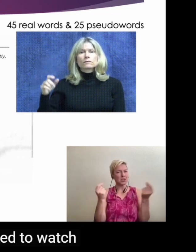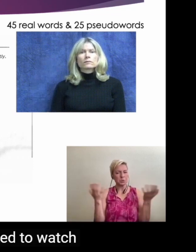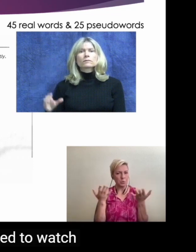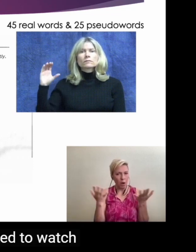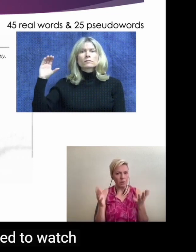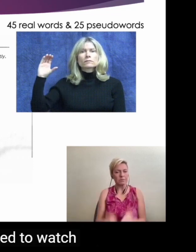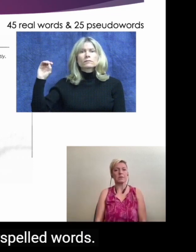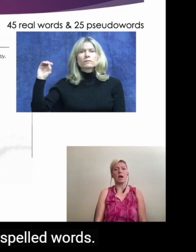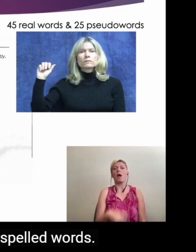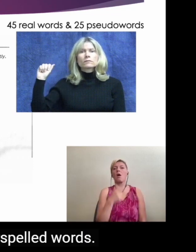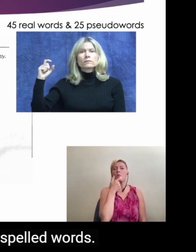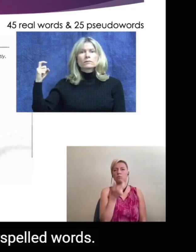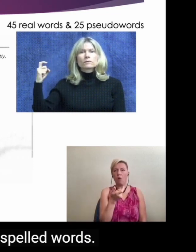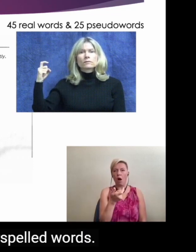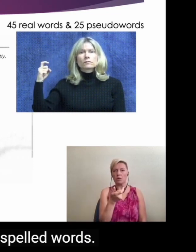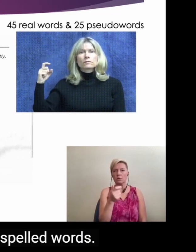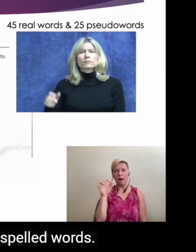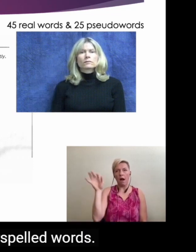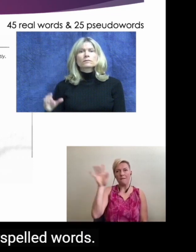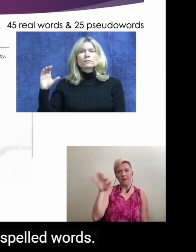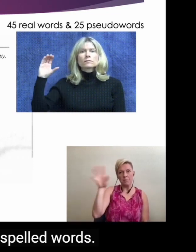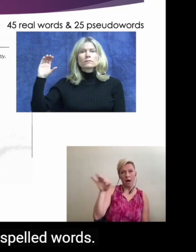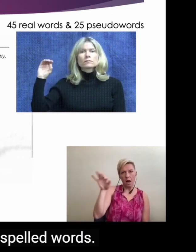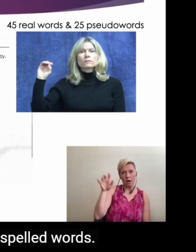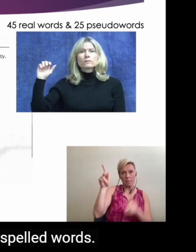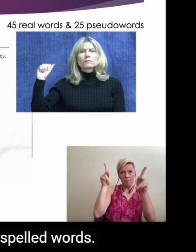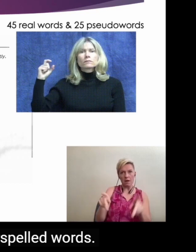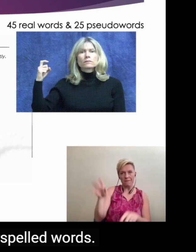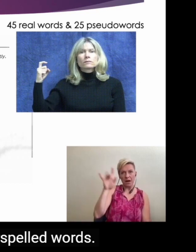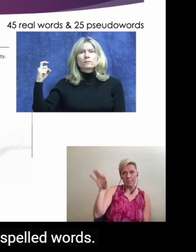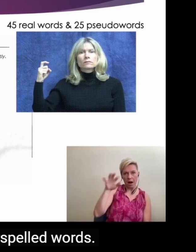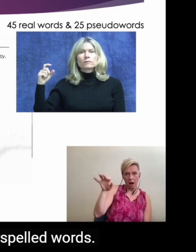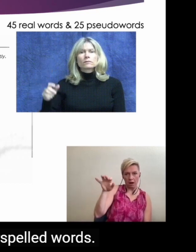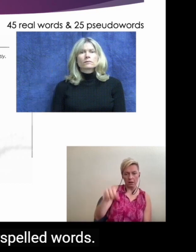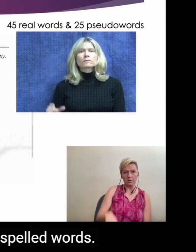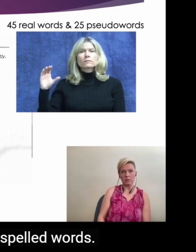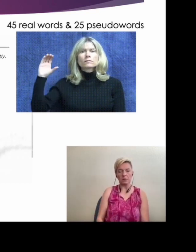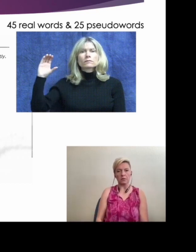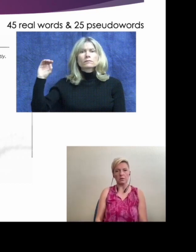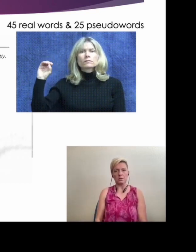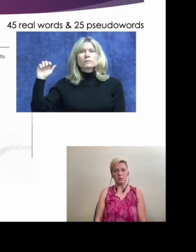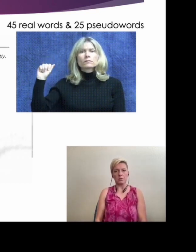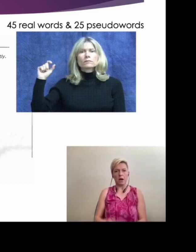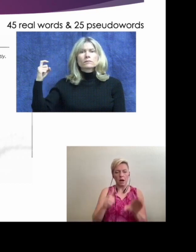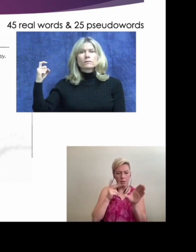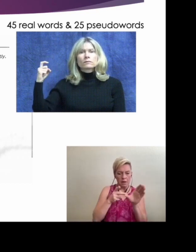were asked to watch and repeat lists of fingerspelled words.